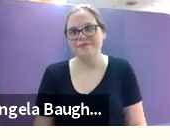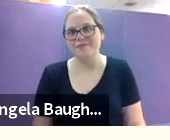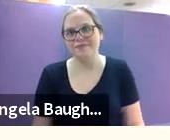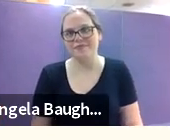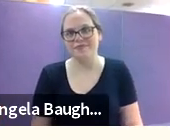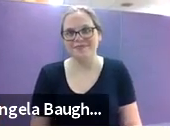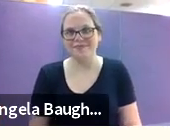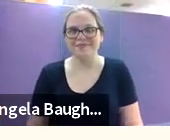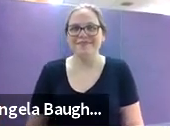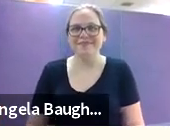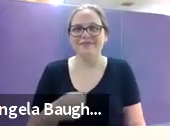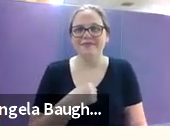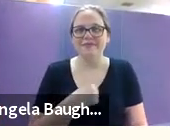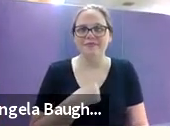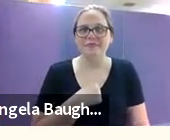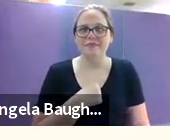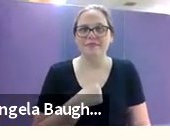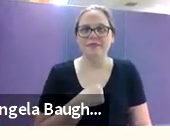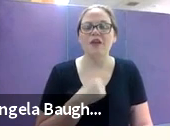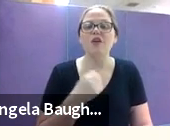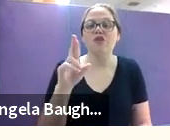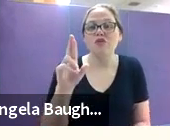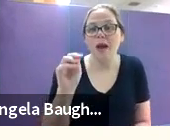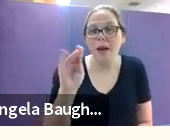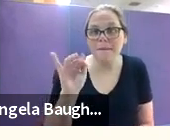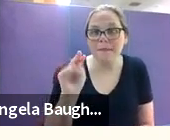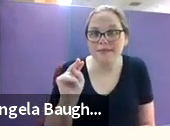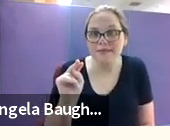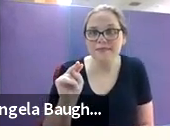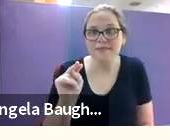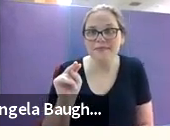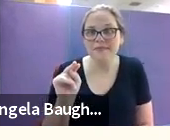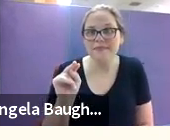sorry. Robin Metcalf.